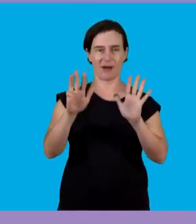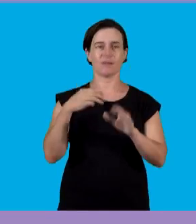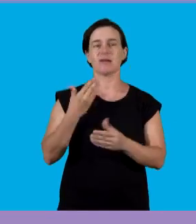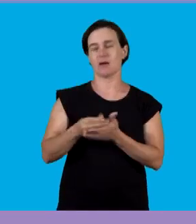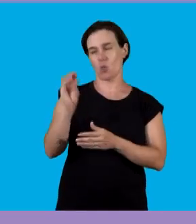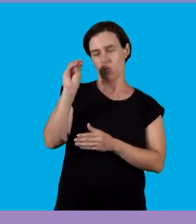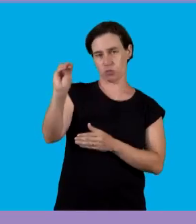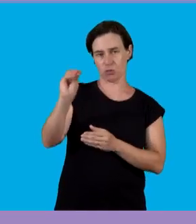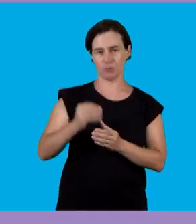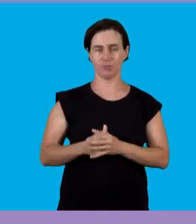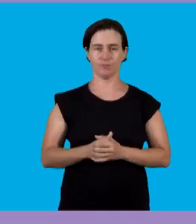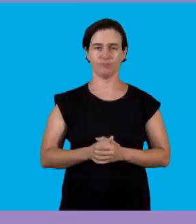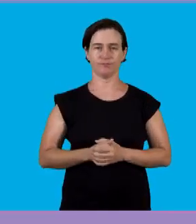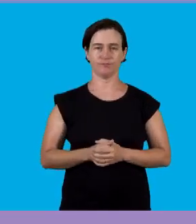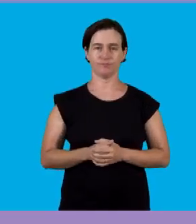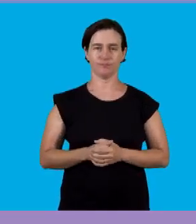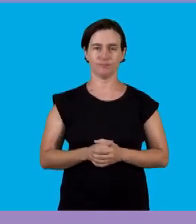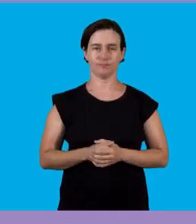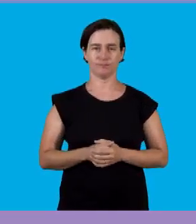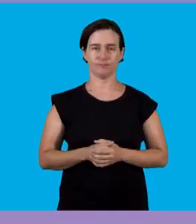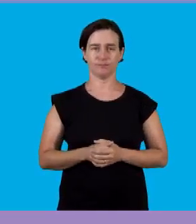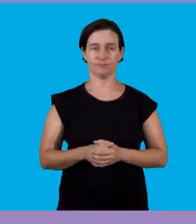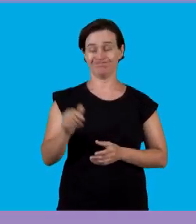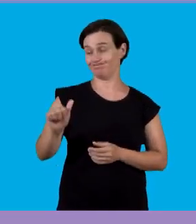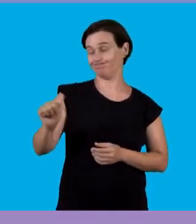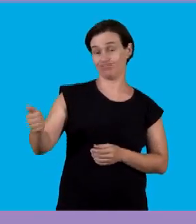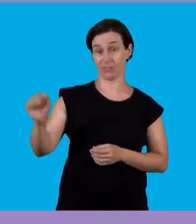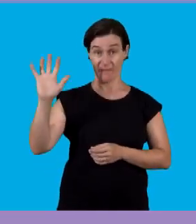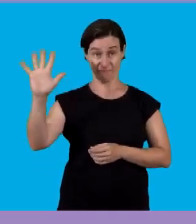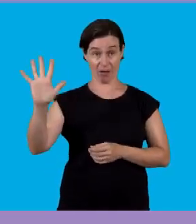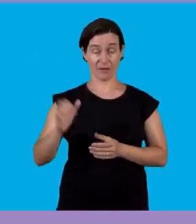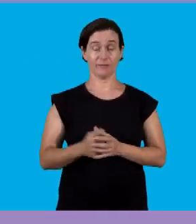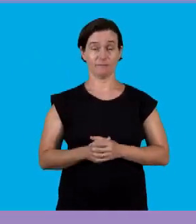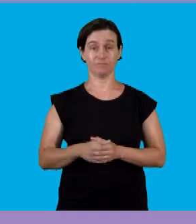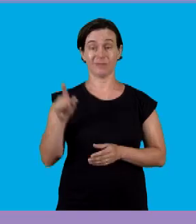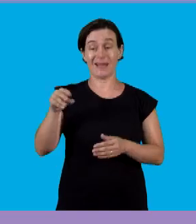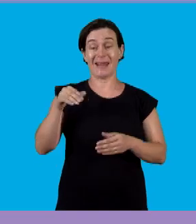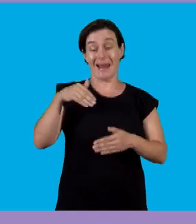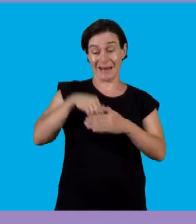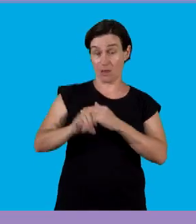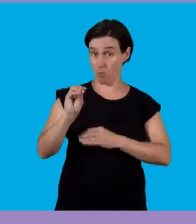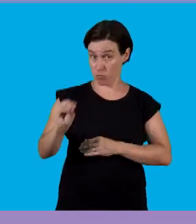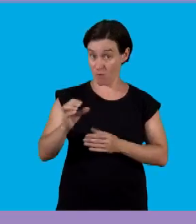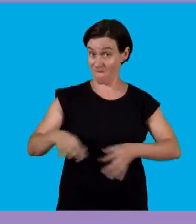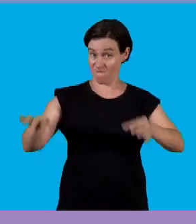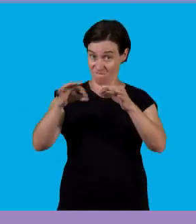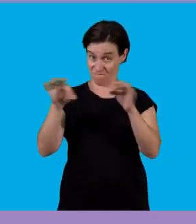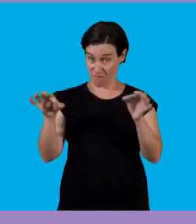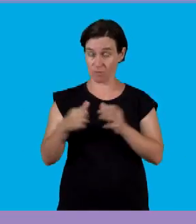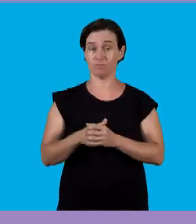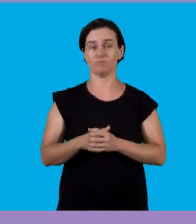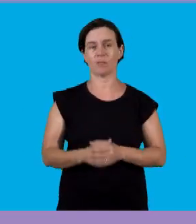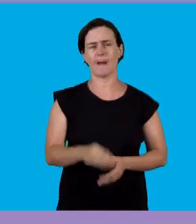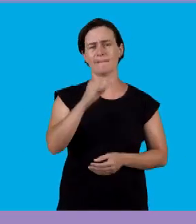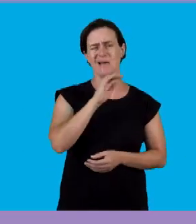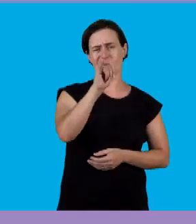our table. So that is a negative 9. Then we have a 5 as an input value. So that means that our input value is going to